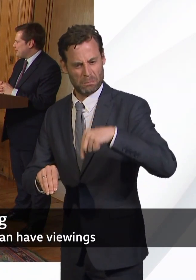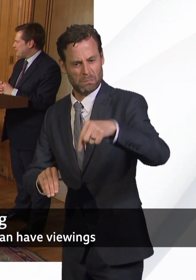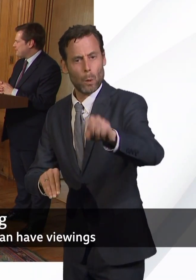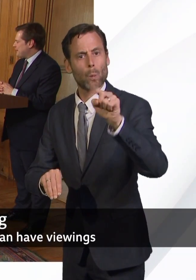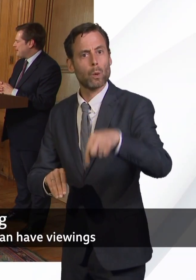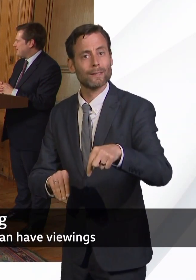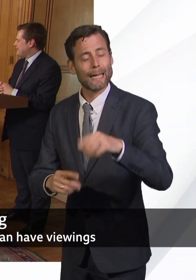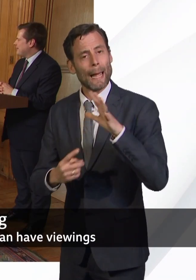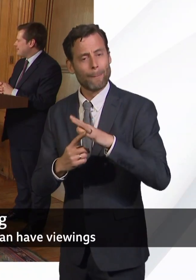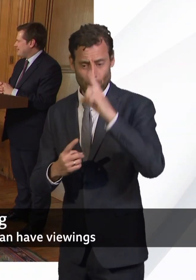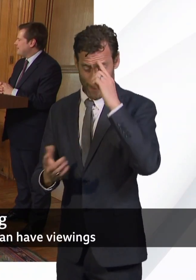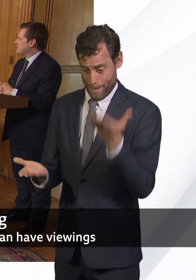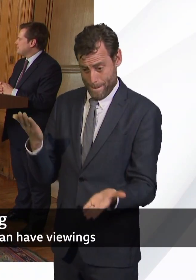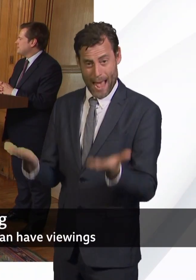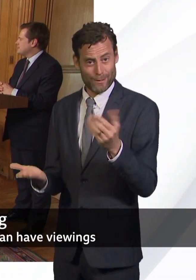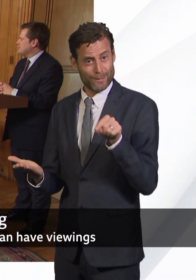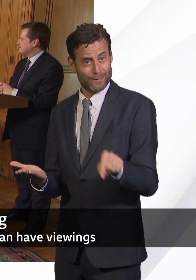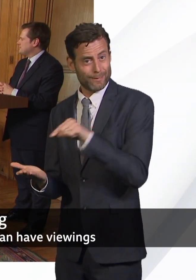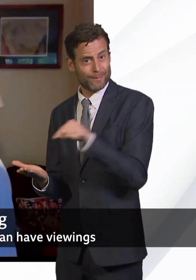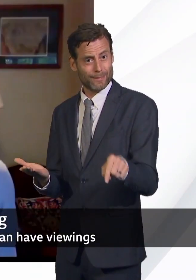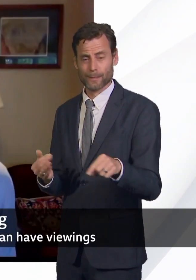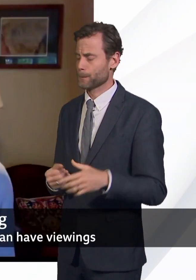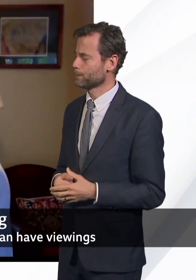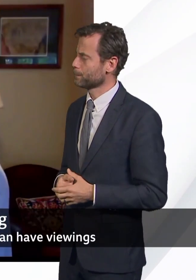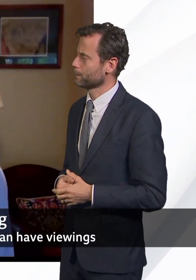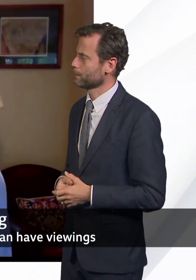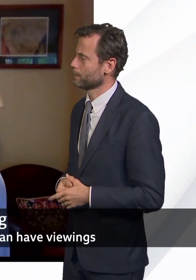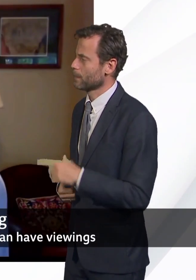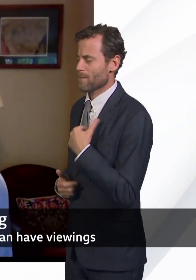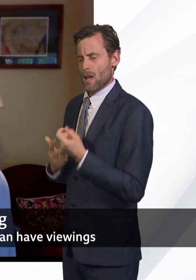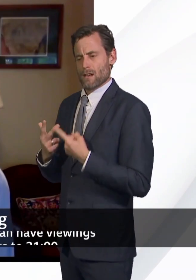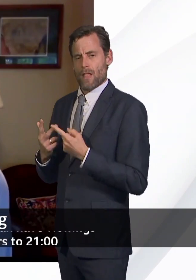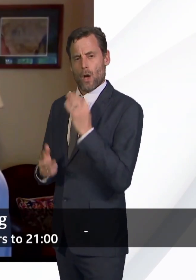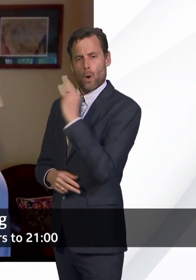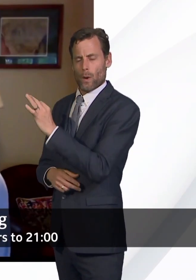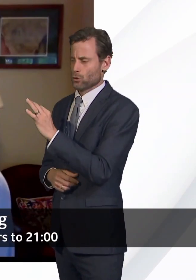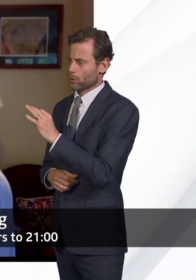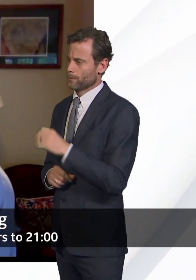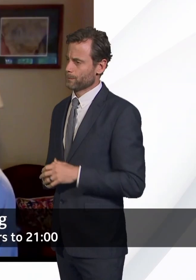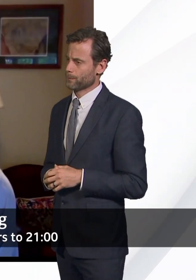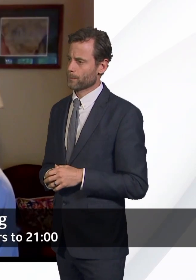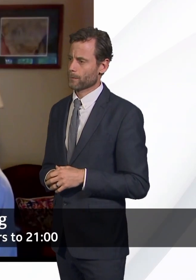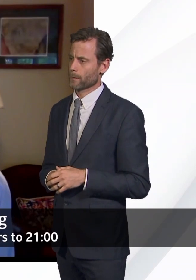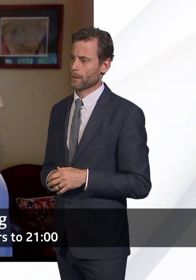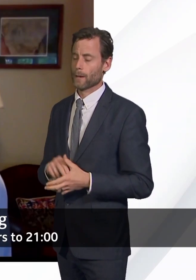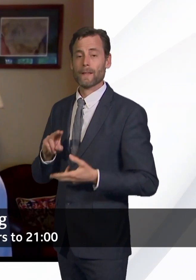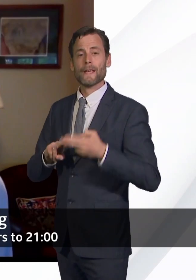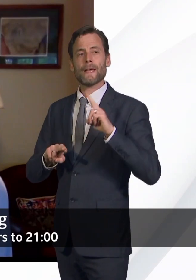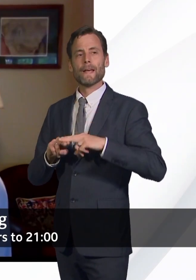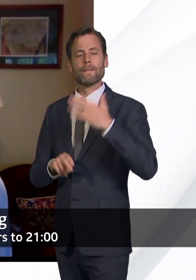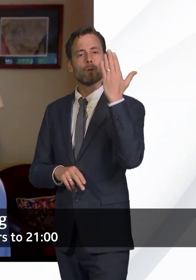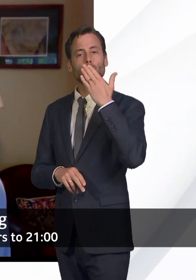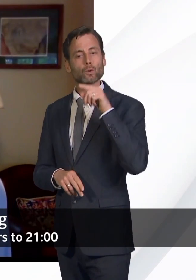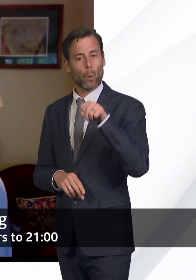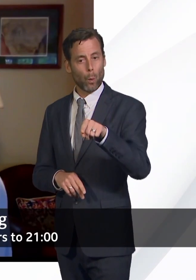or would you like to come back? It does. The only thing I was going to ask you, Secretary of State, was if the schools don't reopen on June the 1st, as some